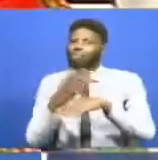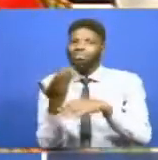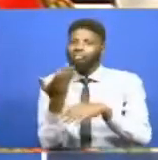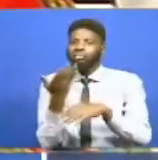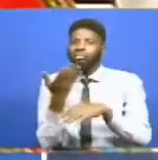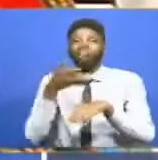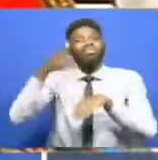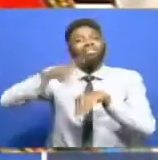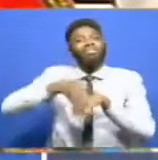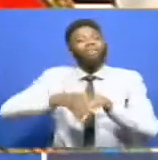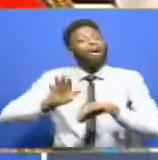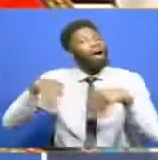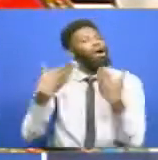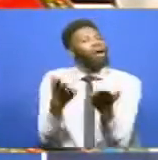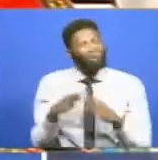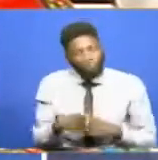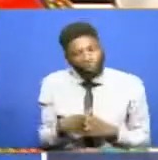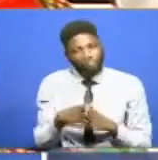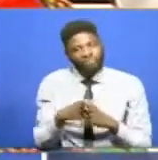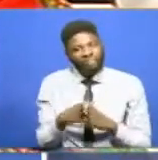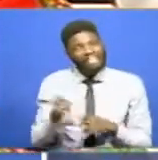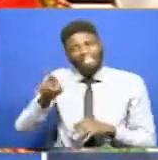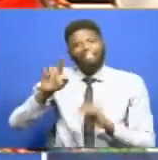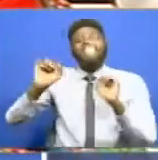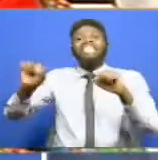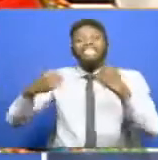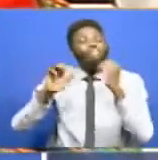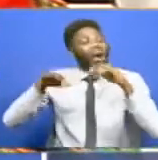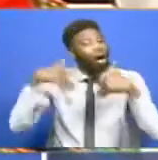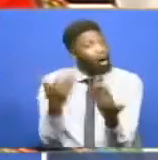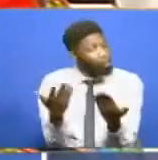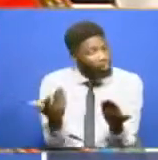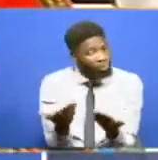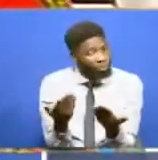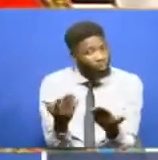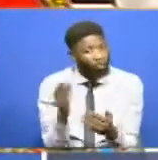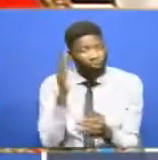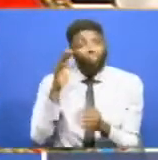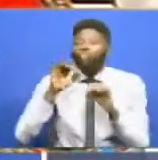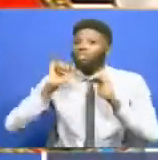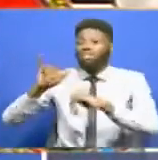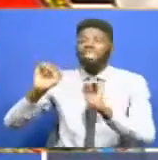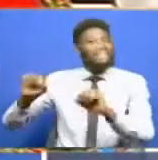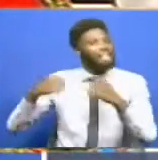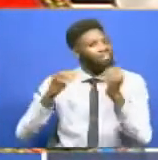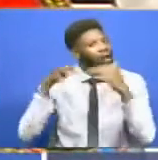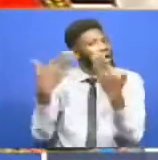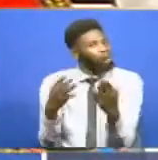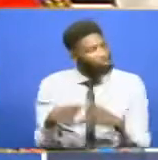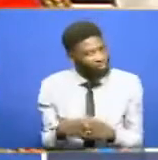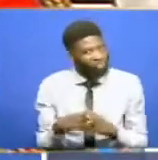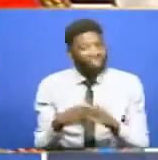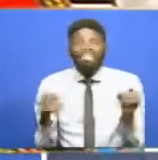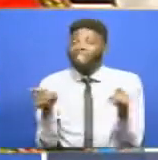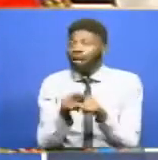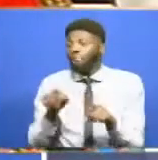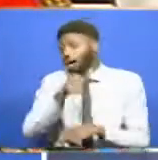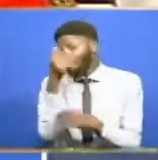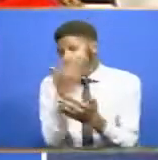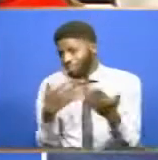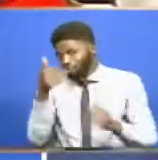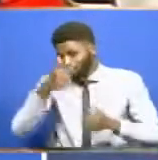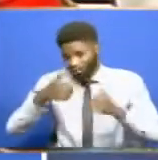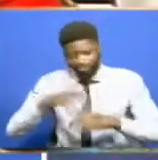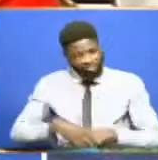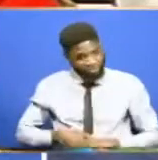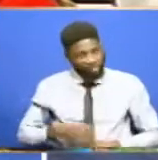towels? Their safety, how safe are they going to be? And then something else, are